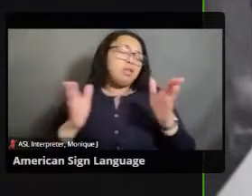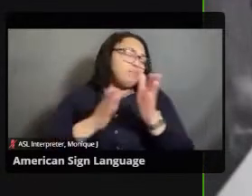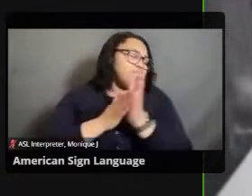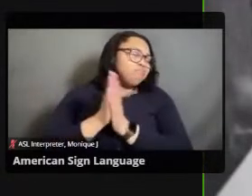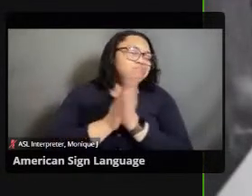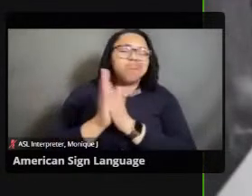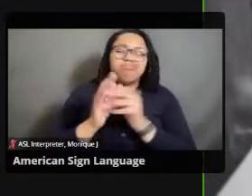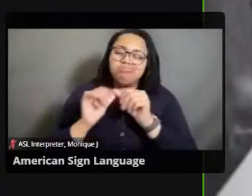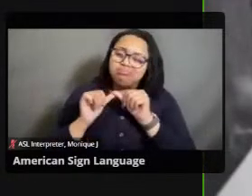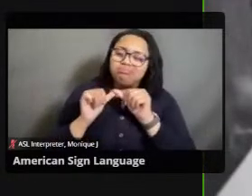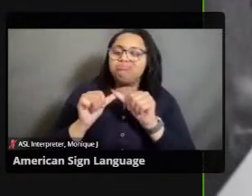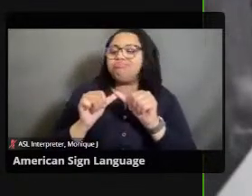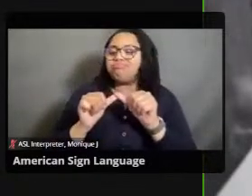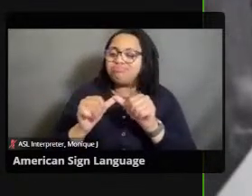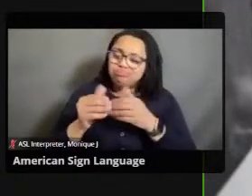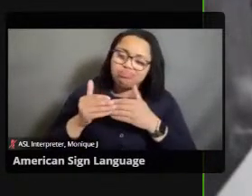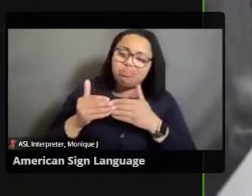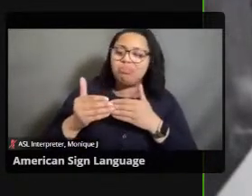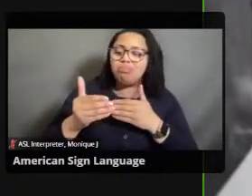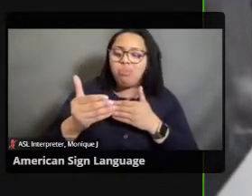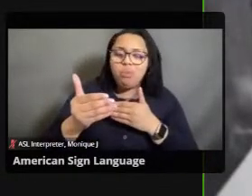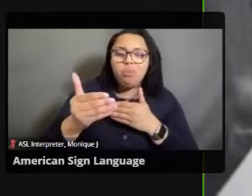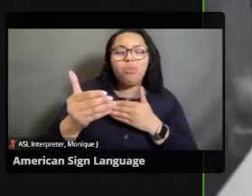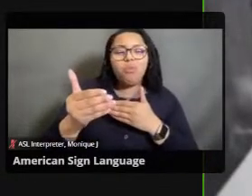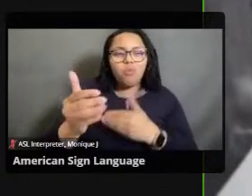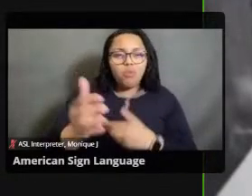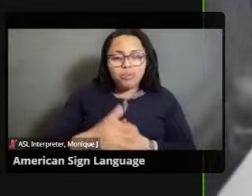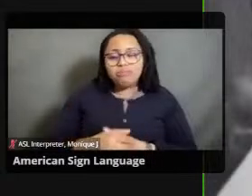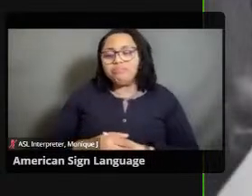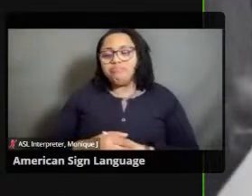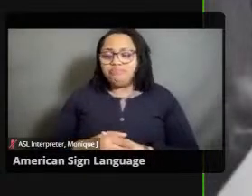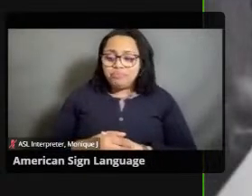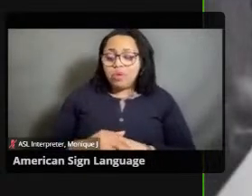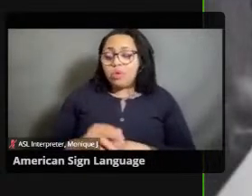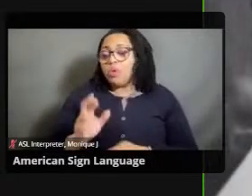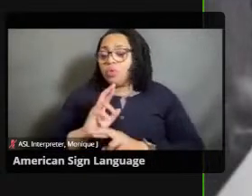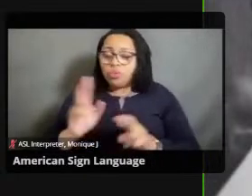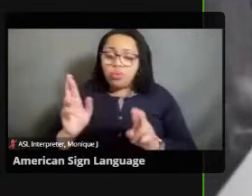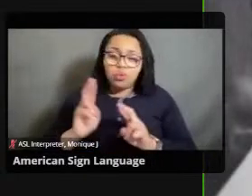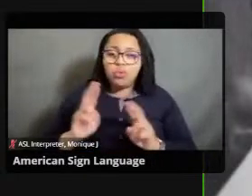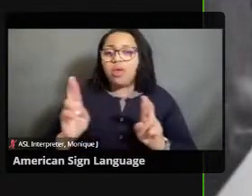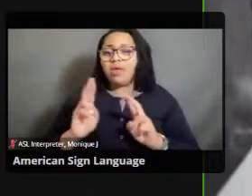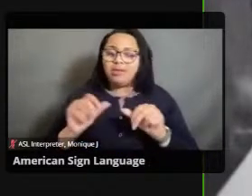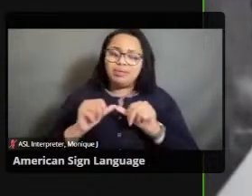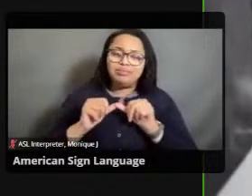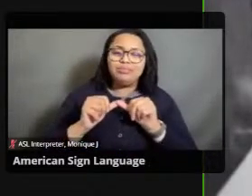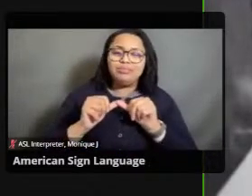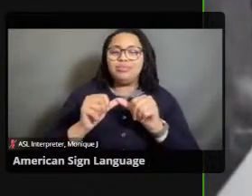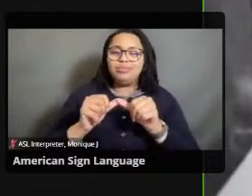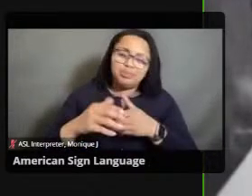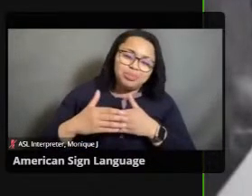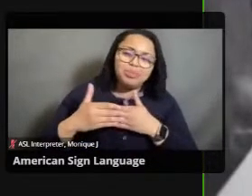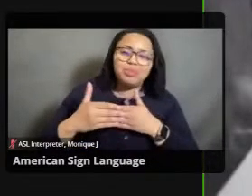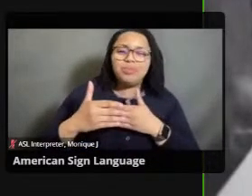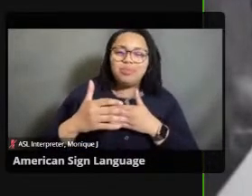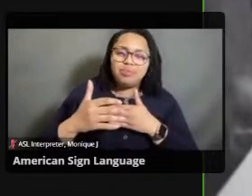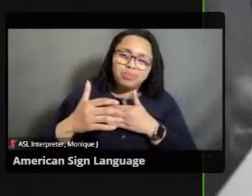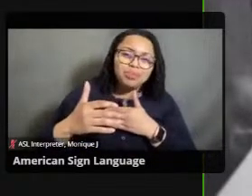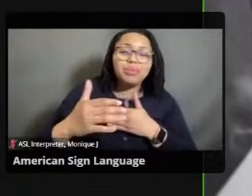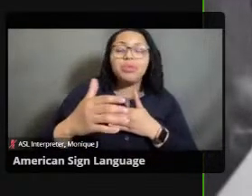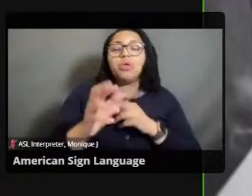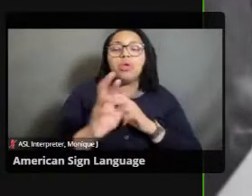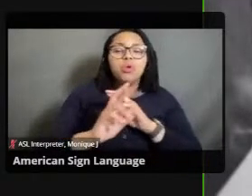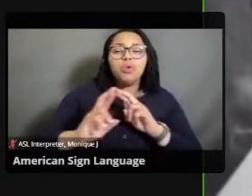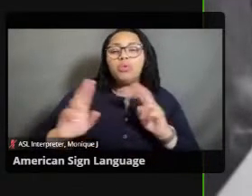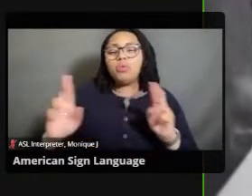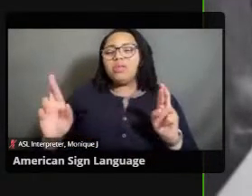on. And we're ready to carry on. And we're ready to carry on.